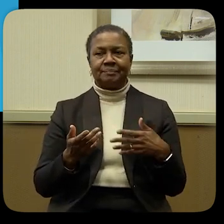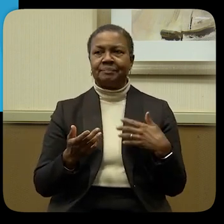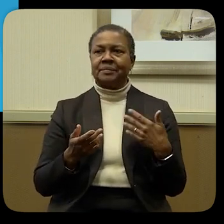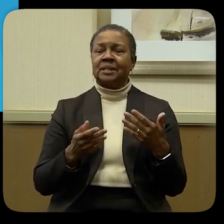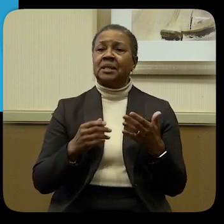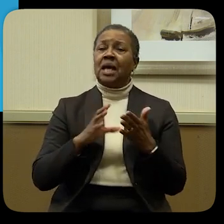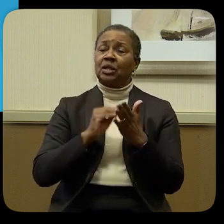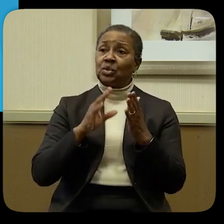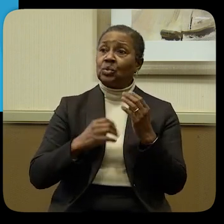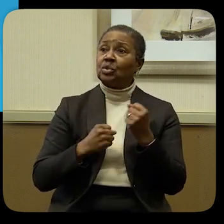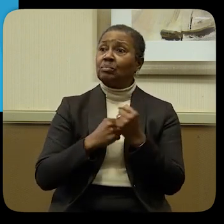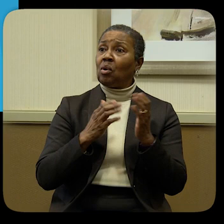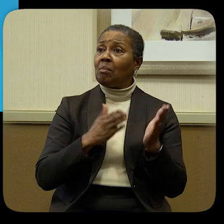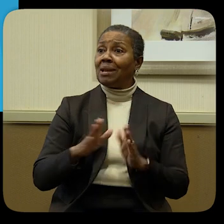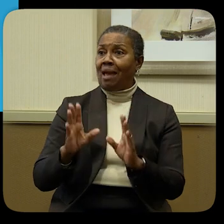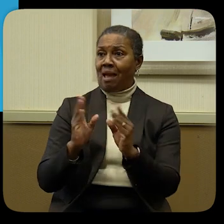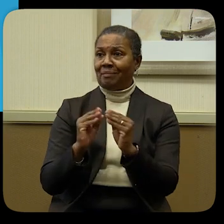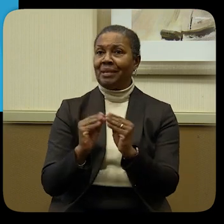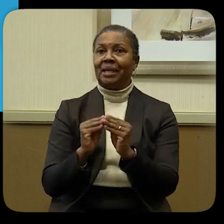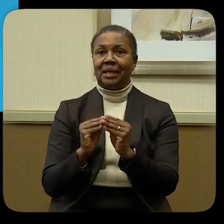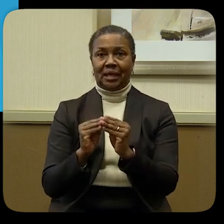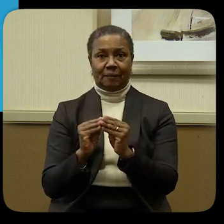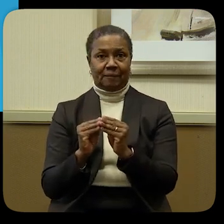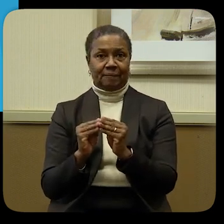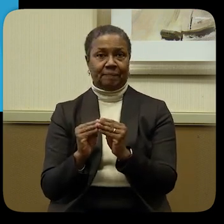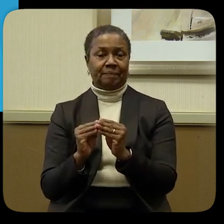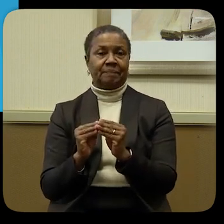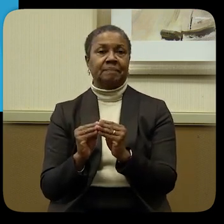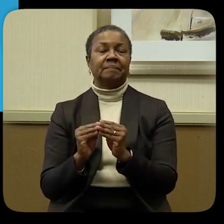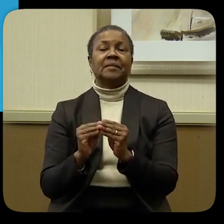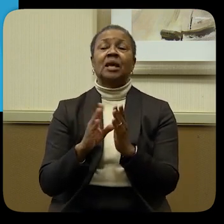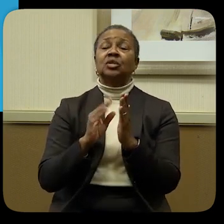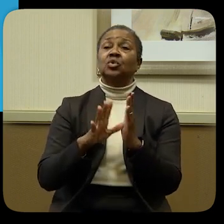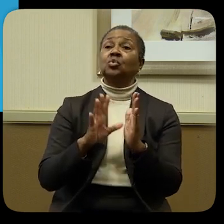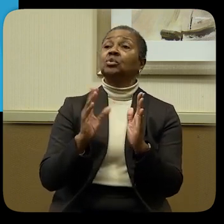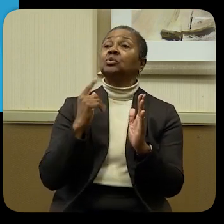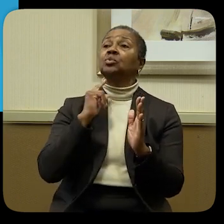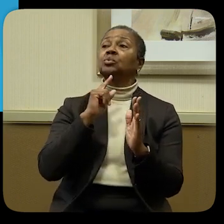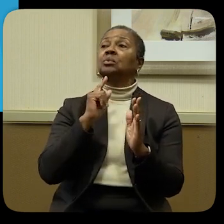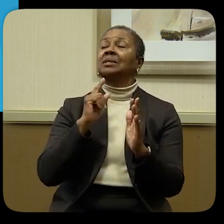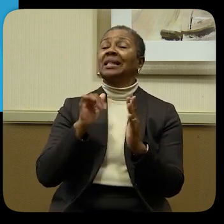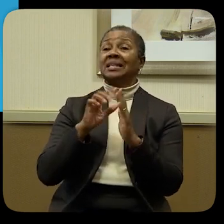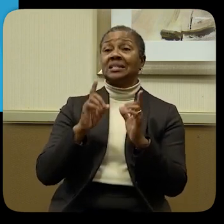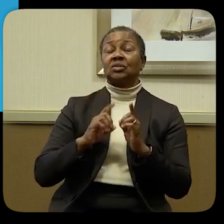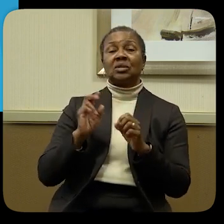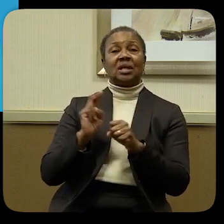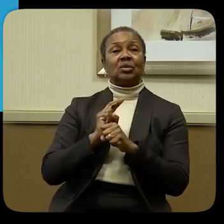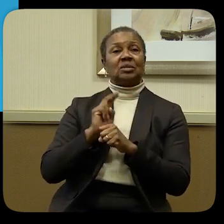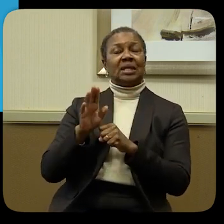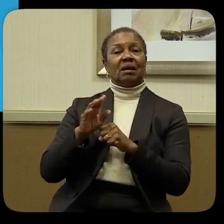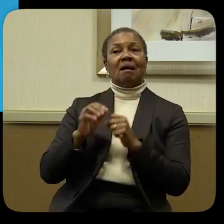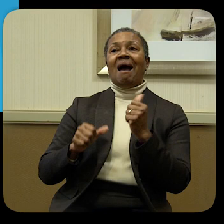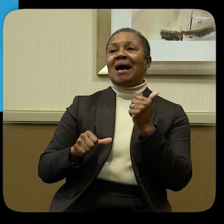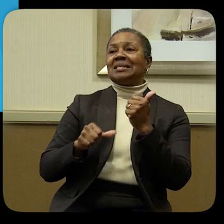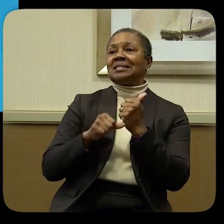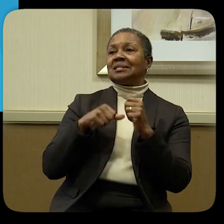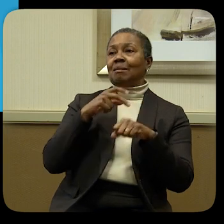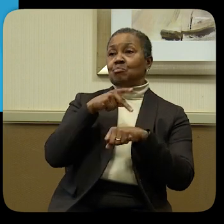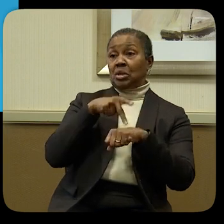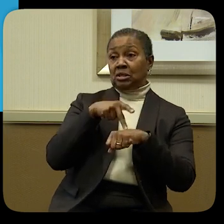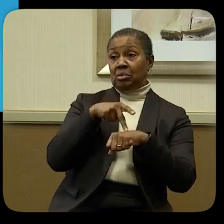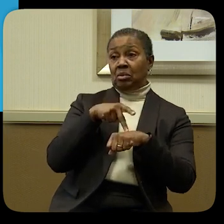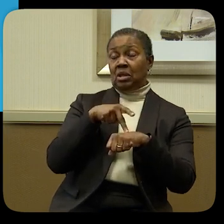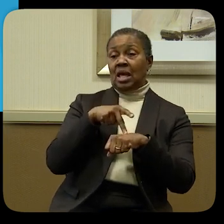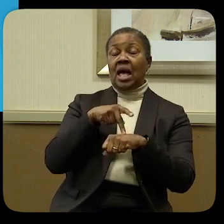a student support plan meeting. And then students will meet. In this district, they use their assistant principal and